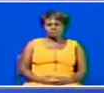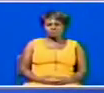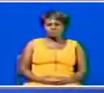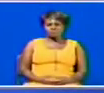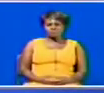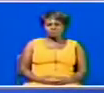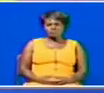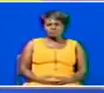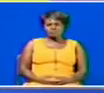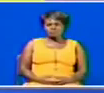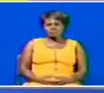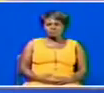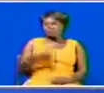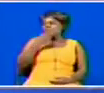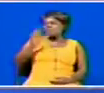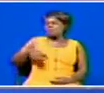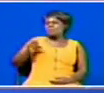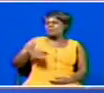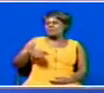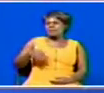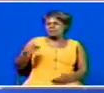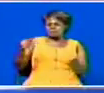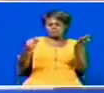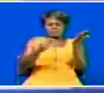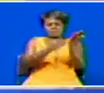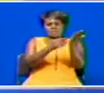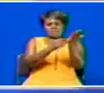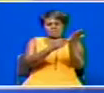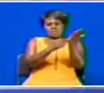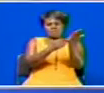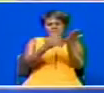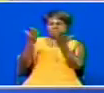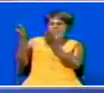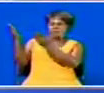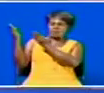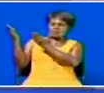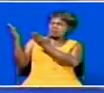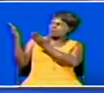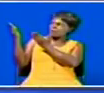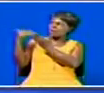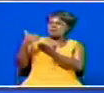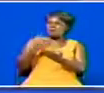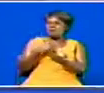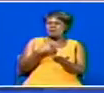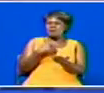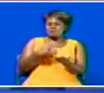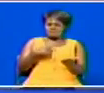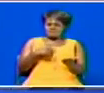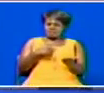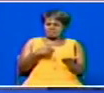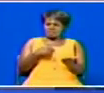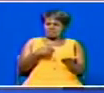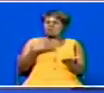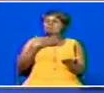And ladies and gentlemen, you have the SIM card here, Mr. Bugwa himself here. We feel that